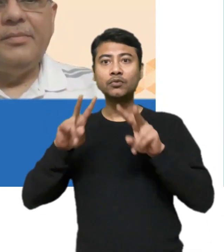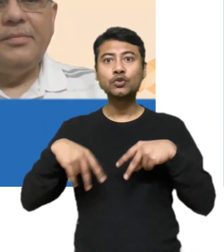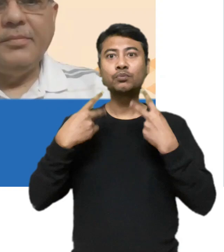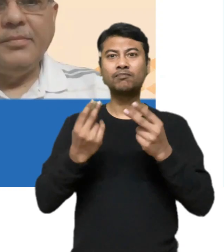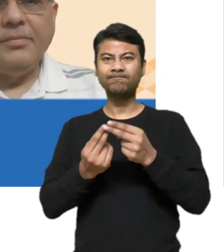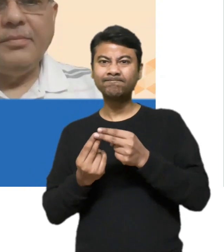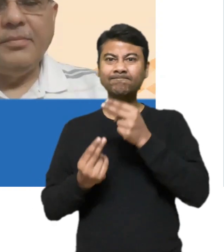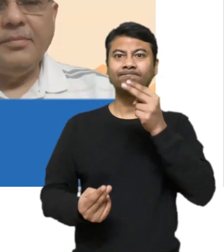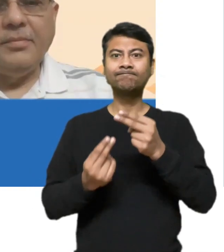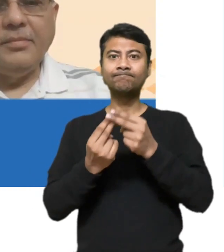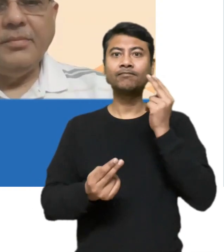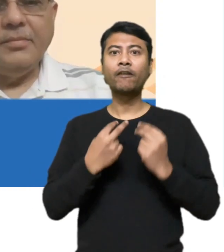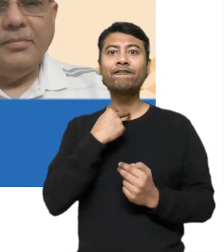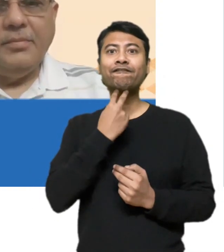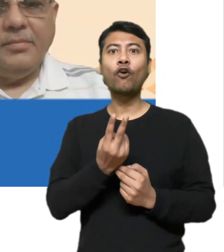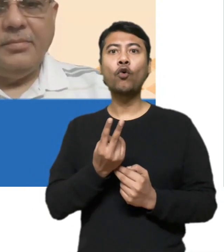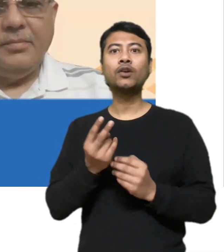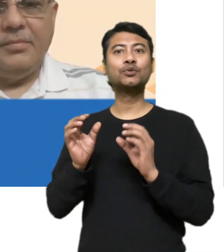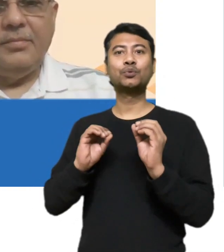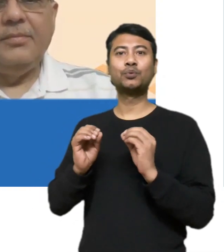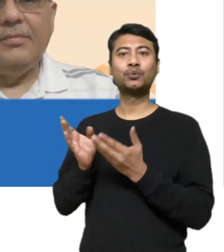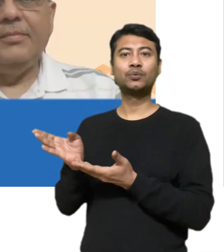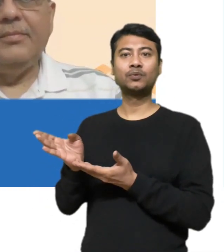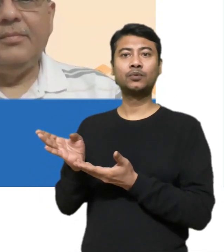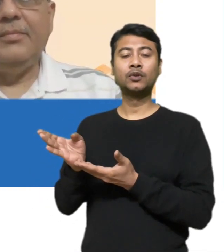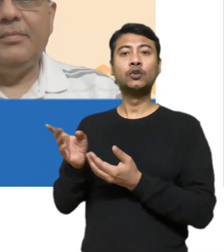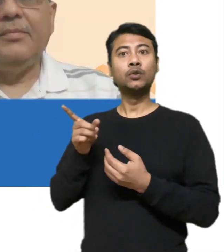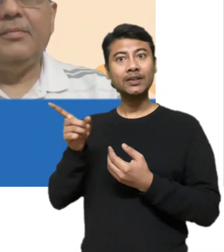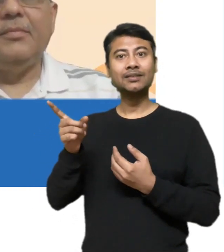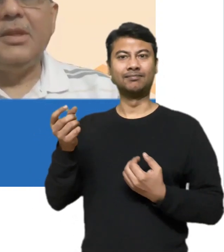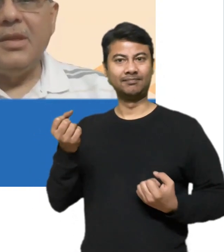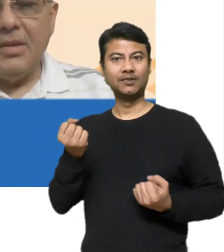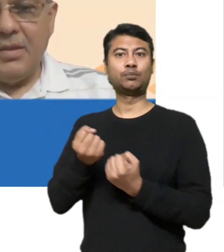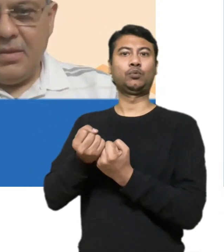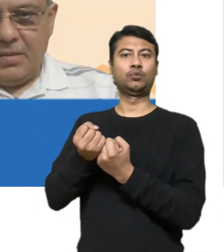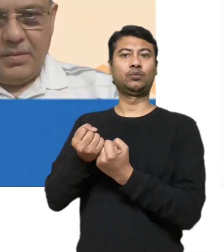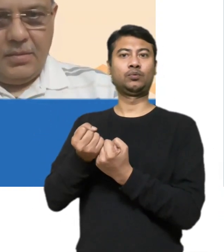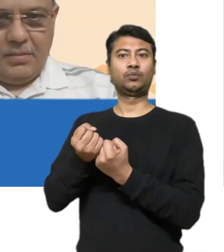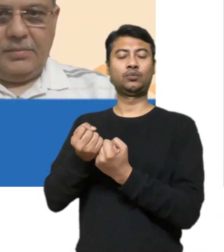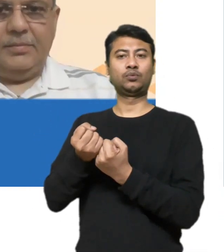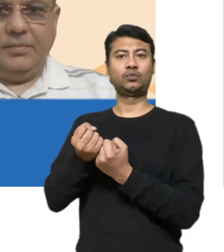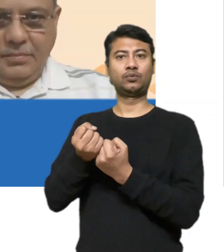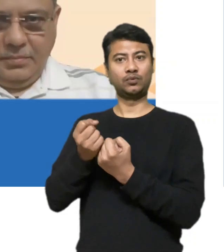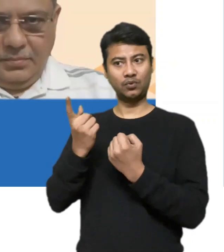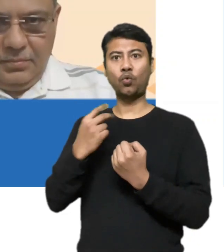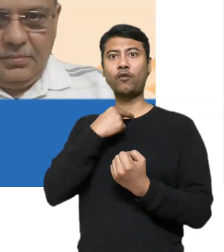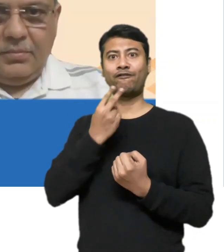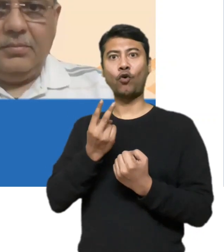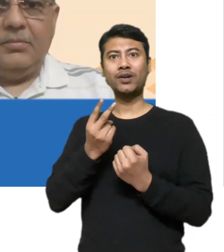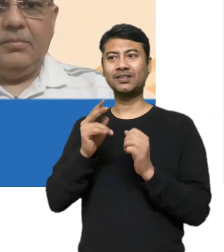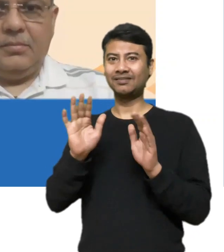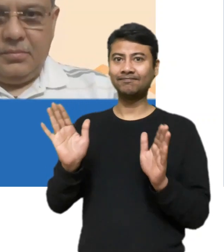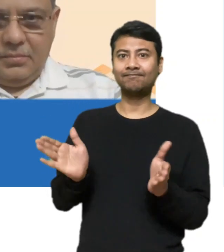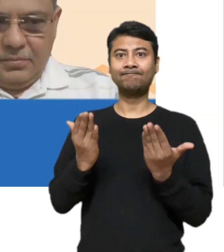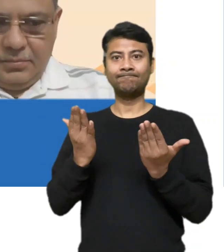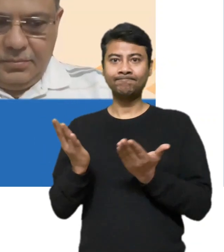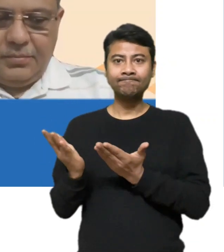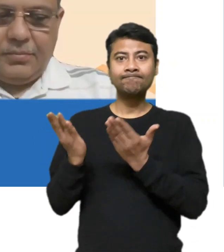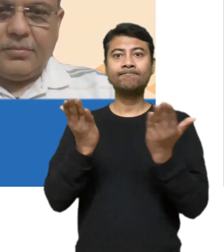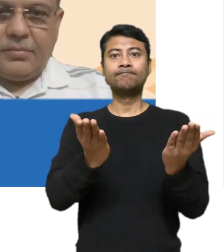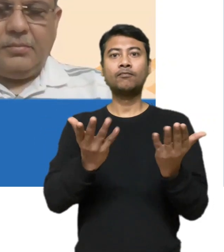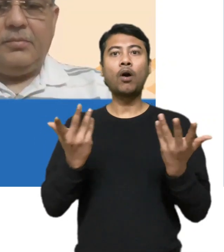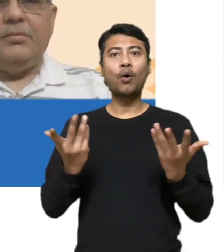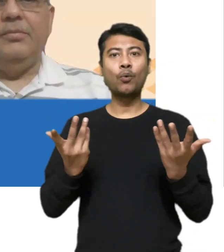to do, it's the people who don't have the voice, we have to give them the voice, the ability, because people are people. We are all the same. We have a common